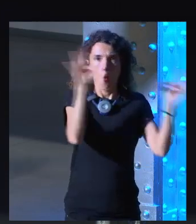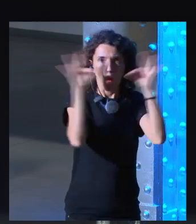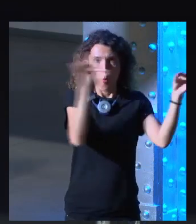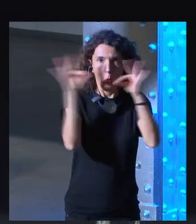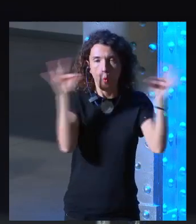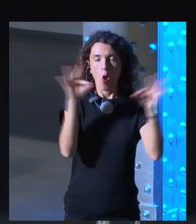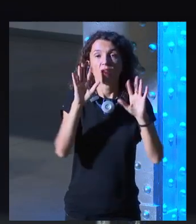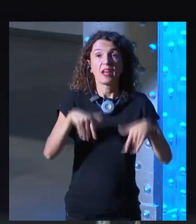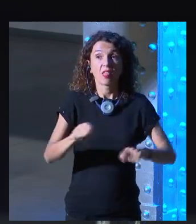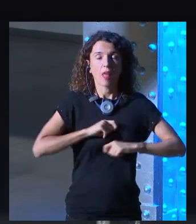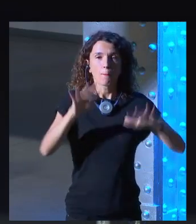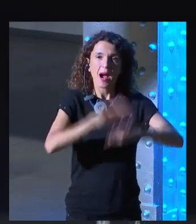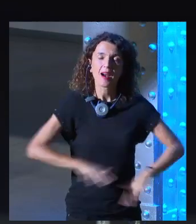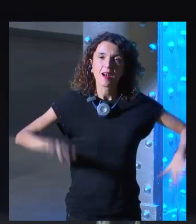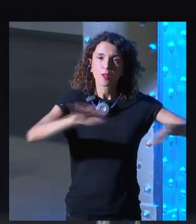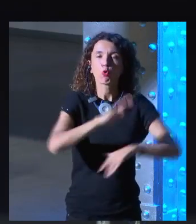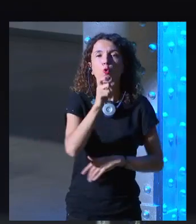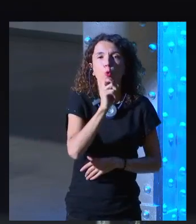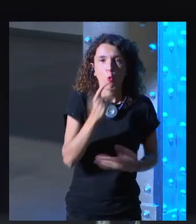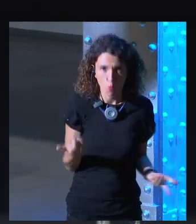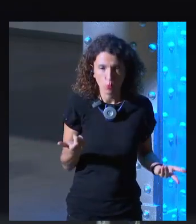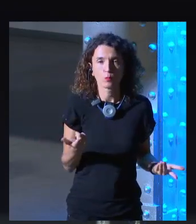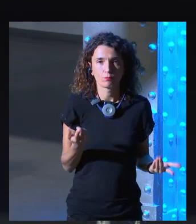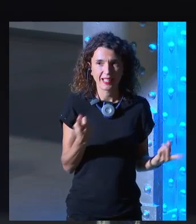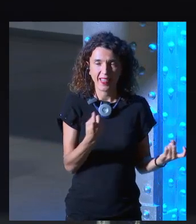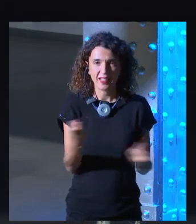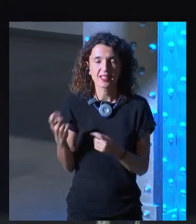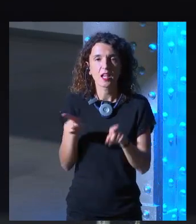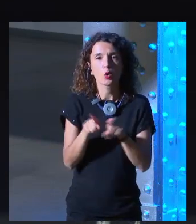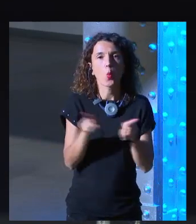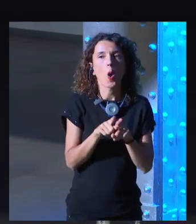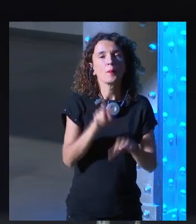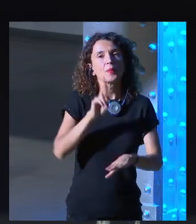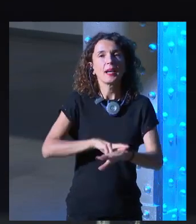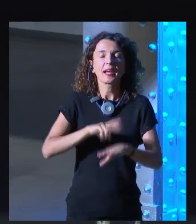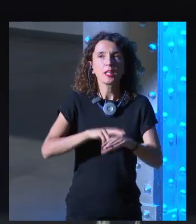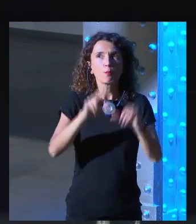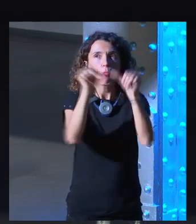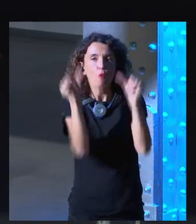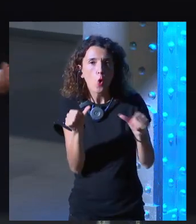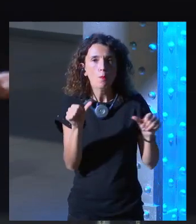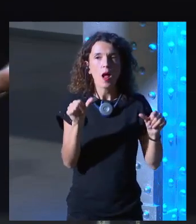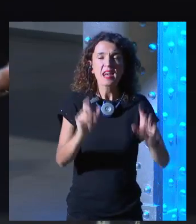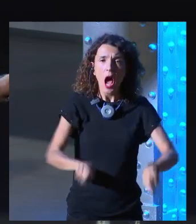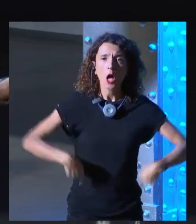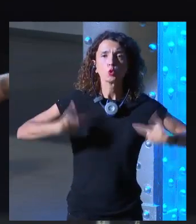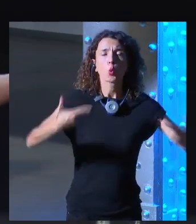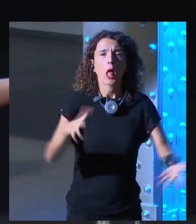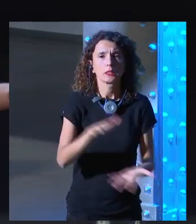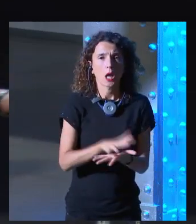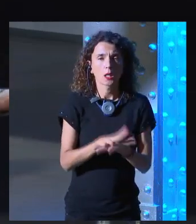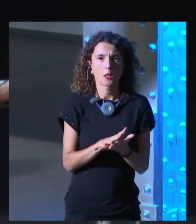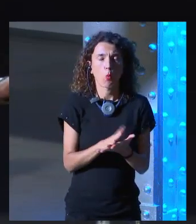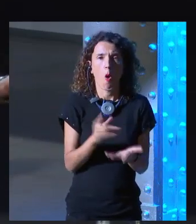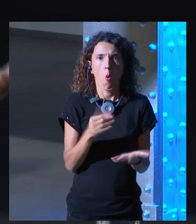you're reading, you get a natural pace. You hear your own natural rhythm. You can't rush it. It's why we still like being